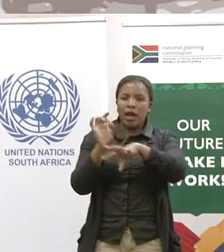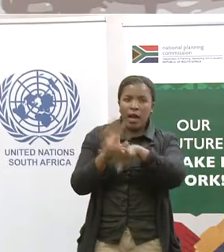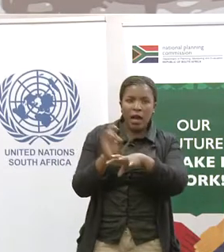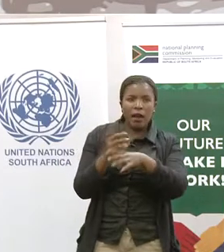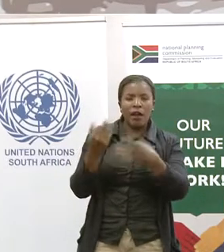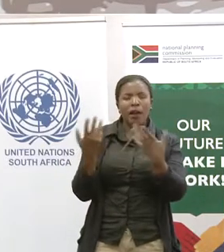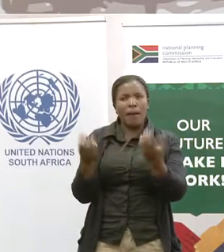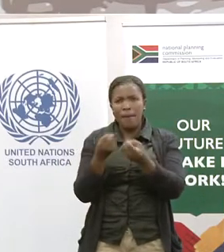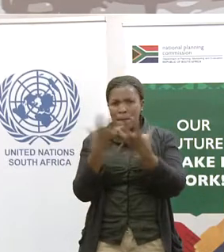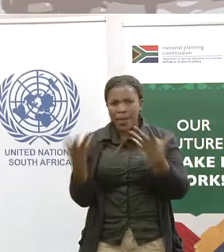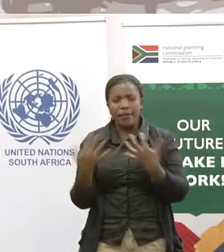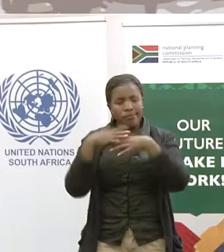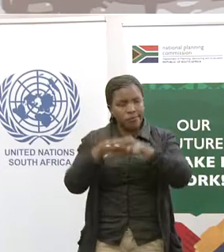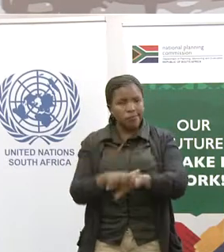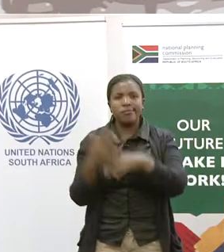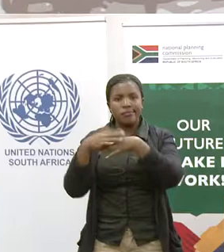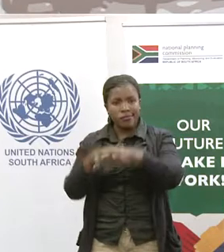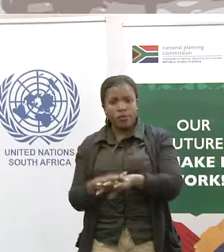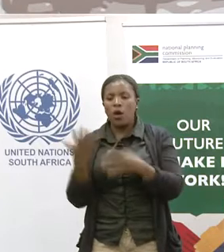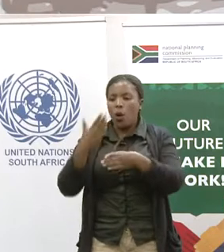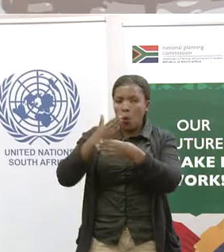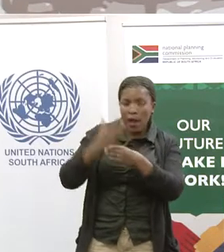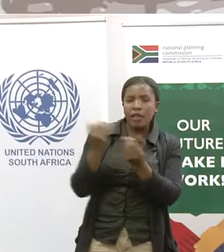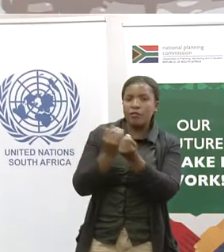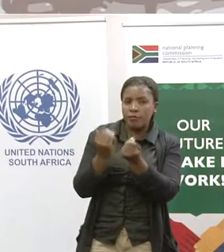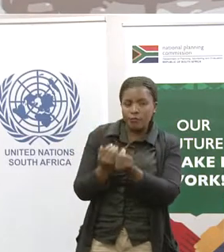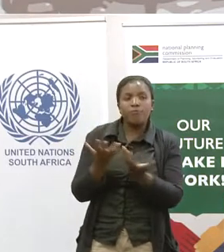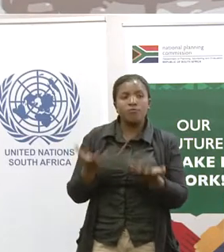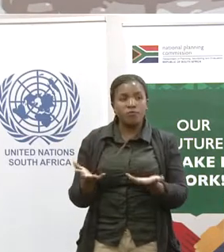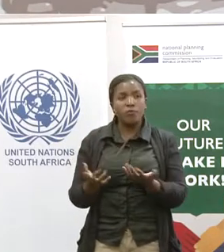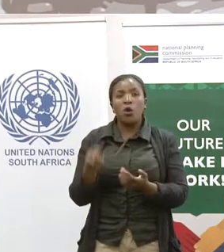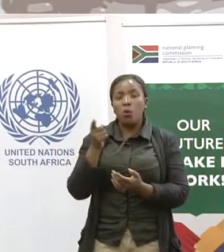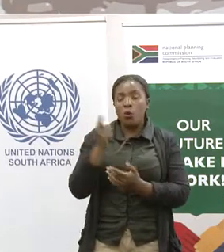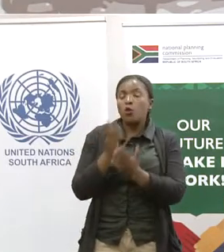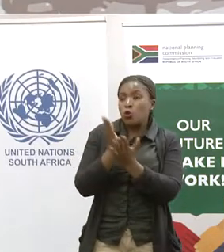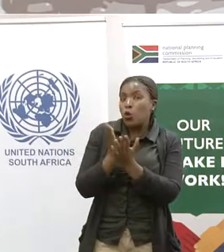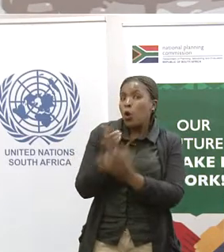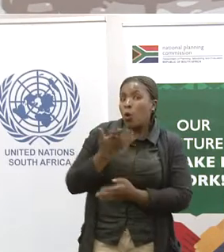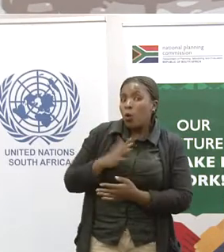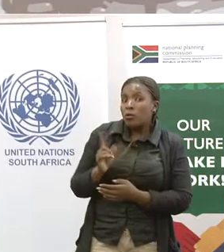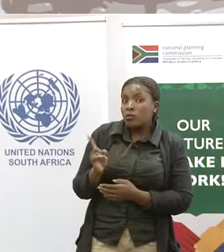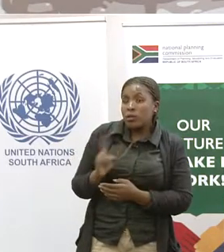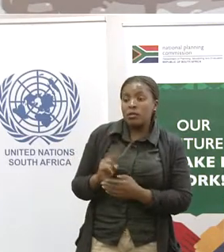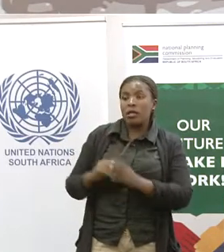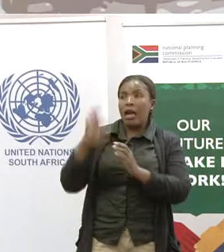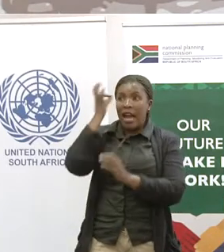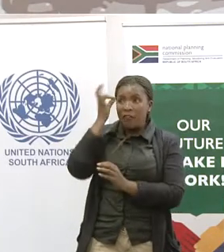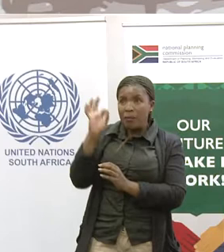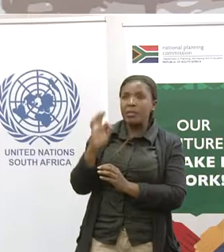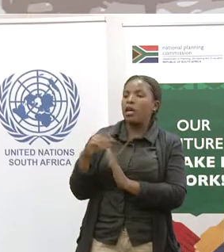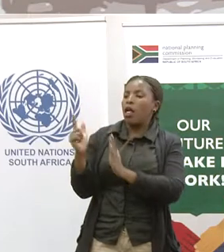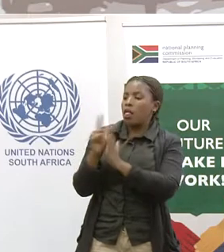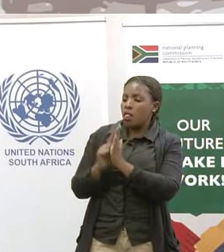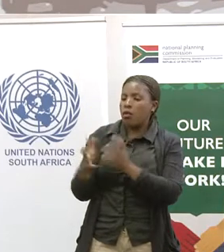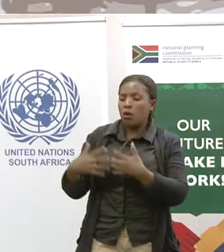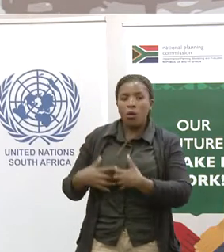schools, and others, and ensuring that the government fulfills its duty by not only implementing the law, but by